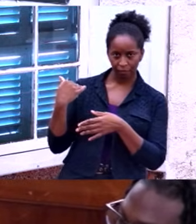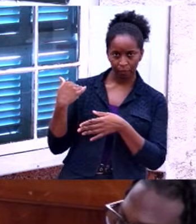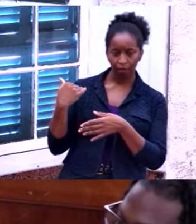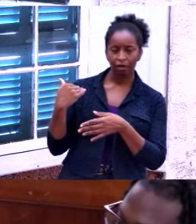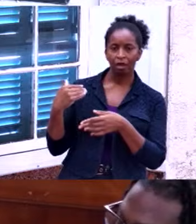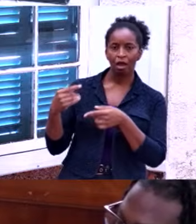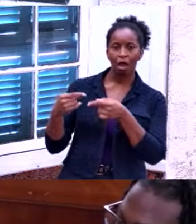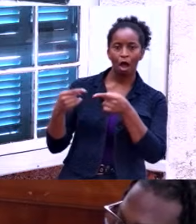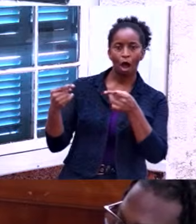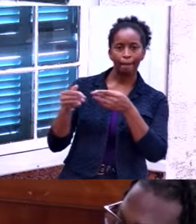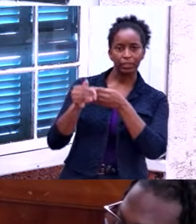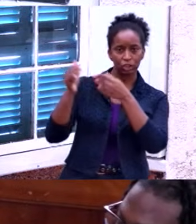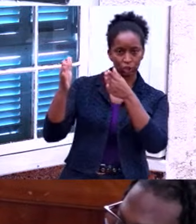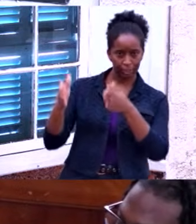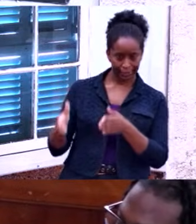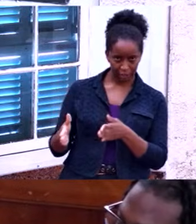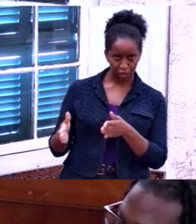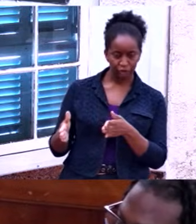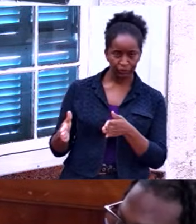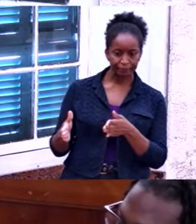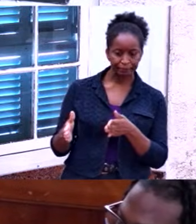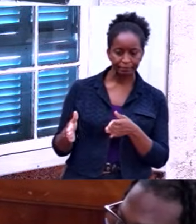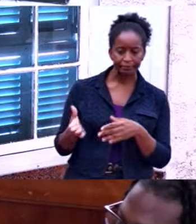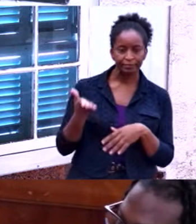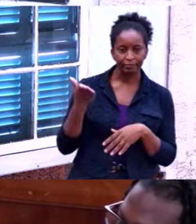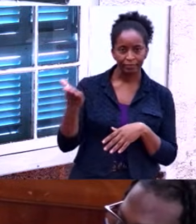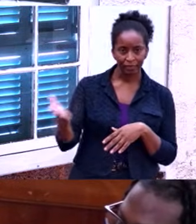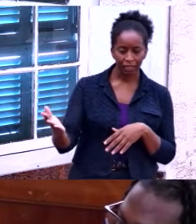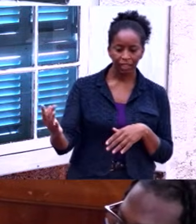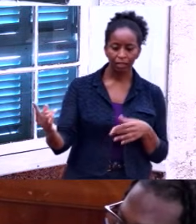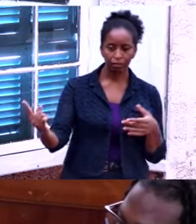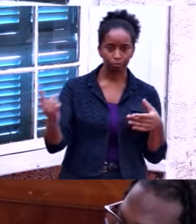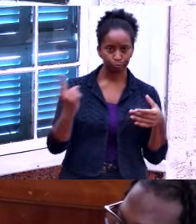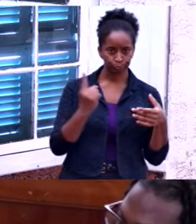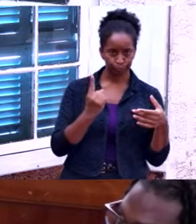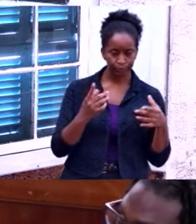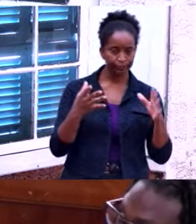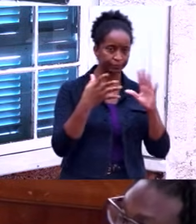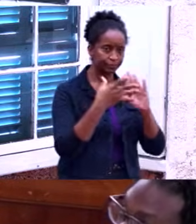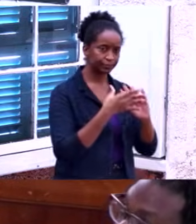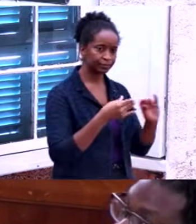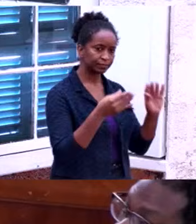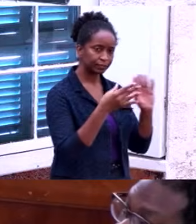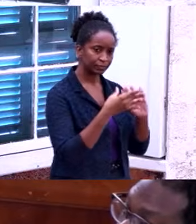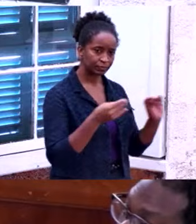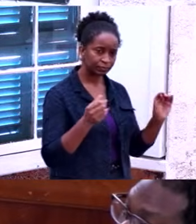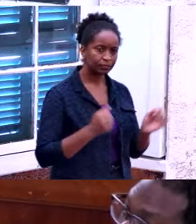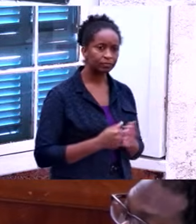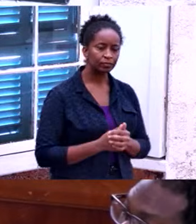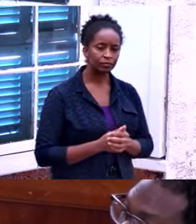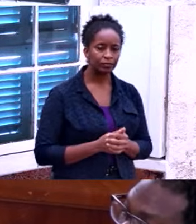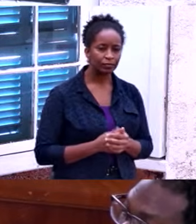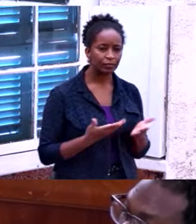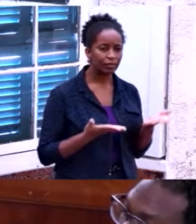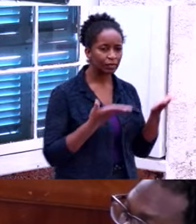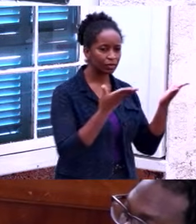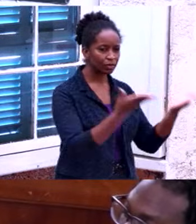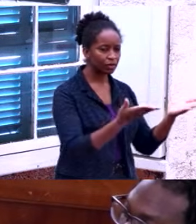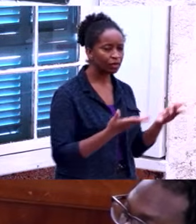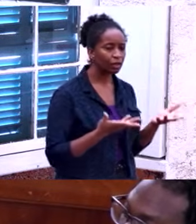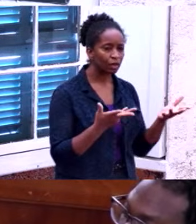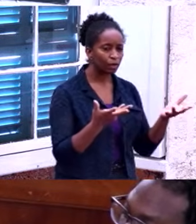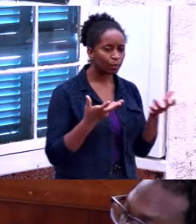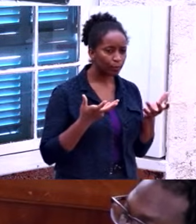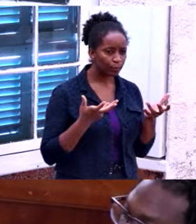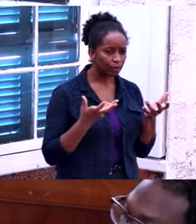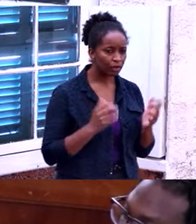when they first came. But they made a submission of a post-reconstruction or transformation constitution, similar to